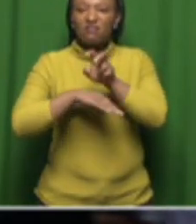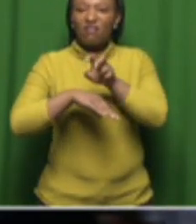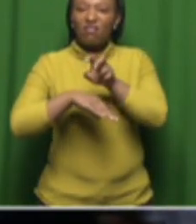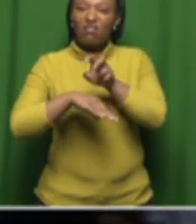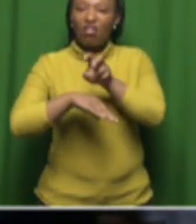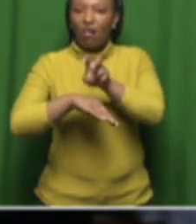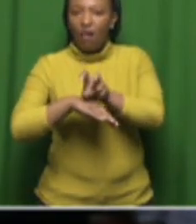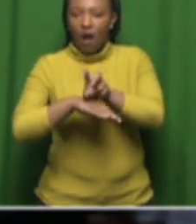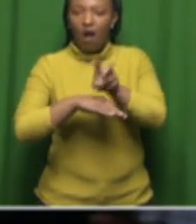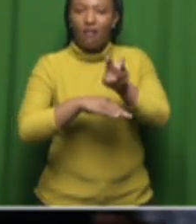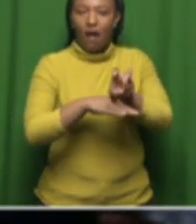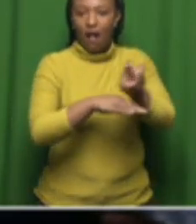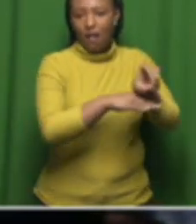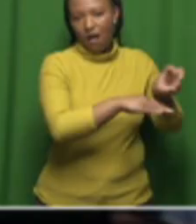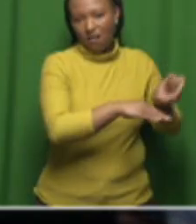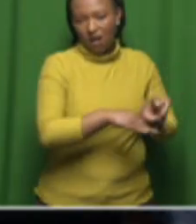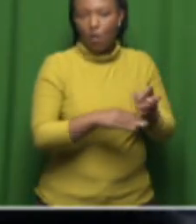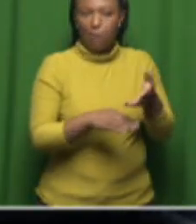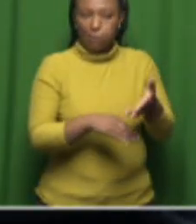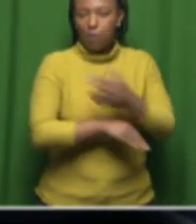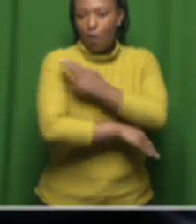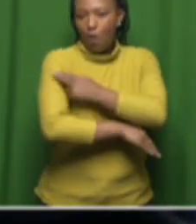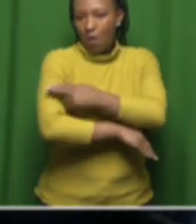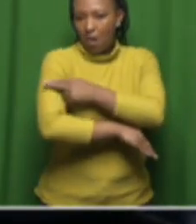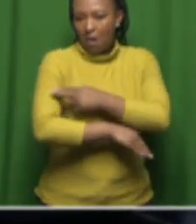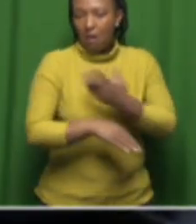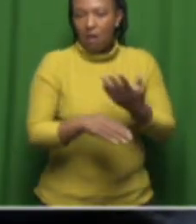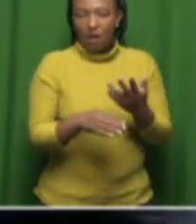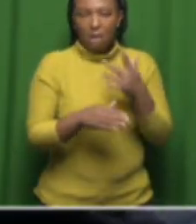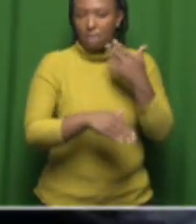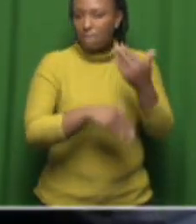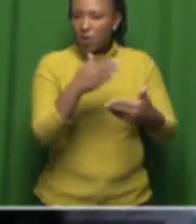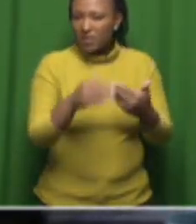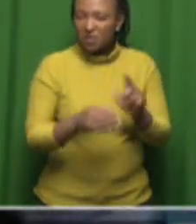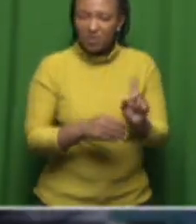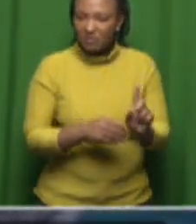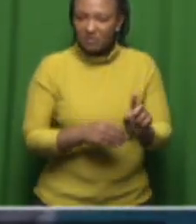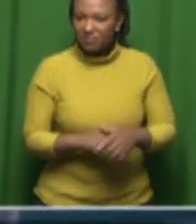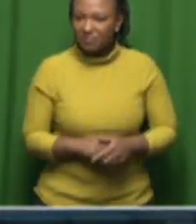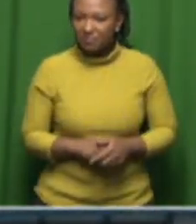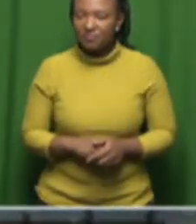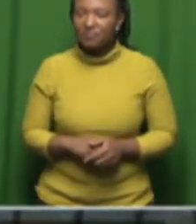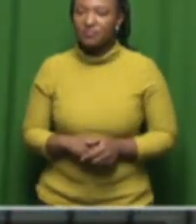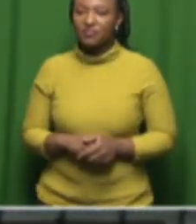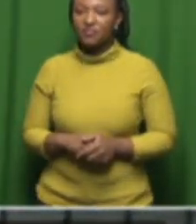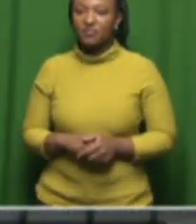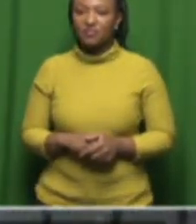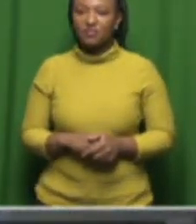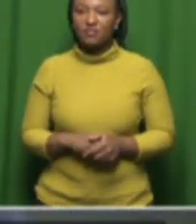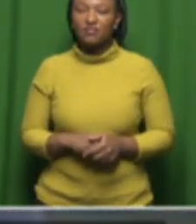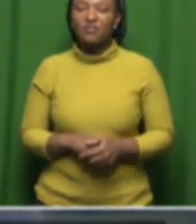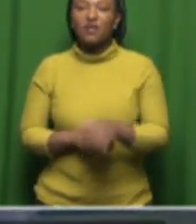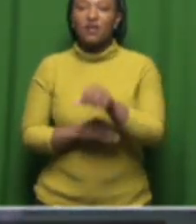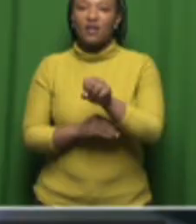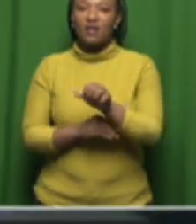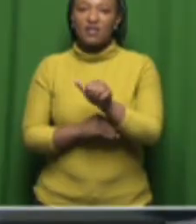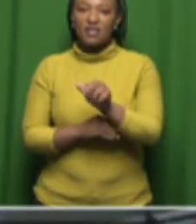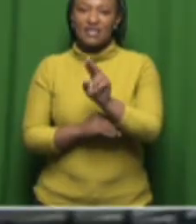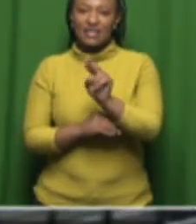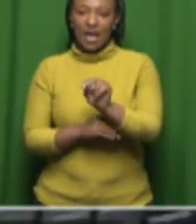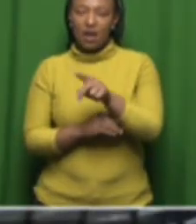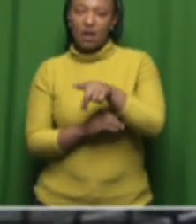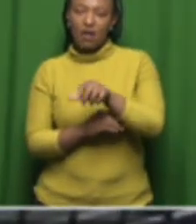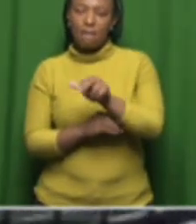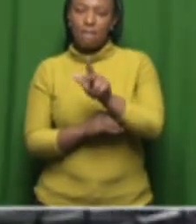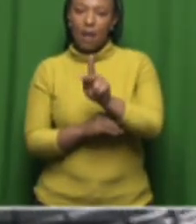in, do they happen quite often, or what is the process like? So the process is sandparks, as well as our rangers